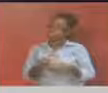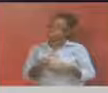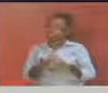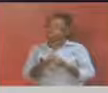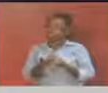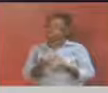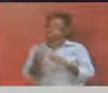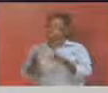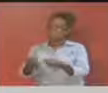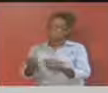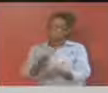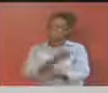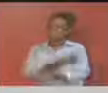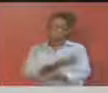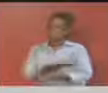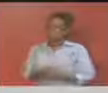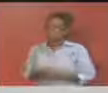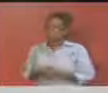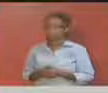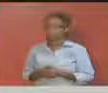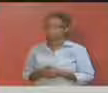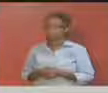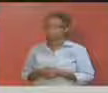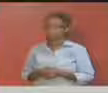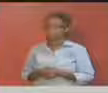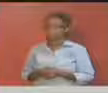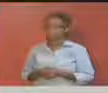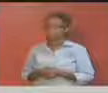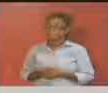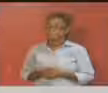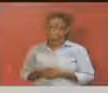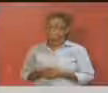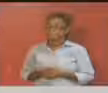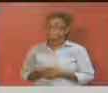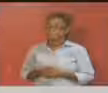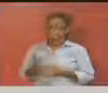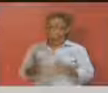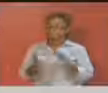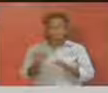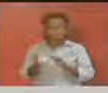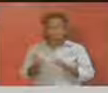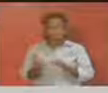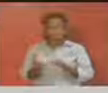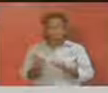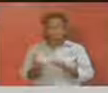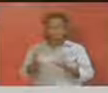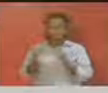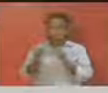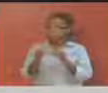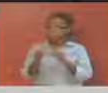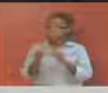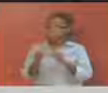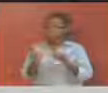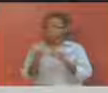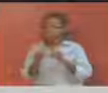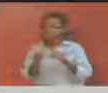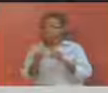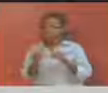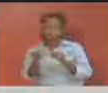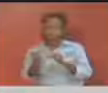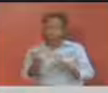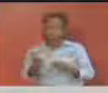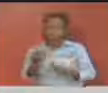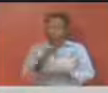Now, if, as we expect, more and more vaccines become accessible